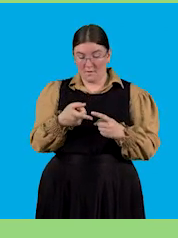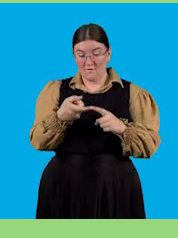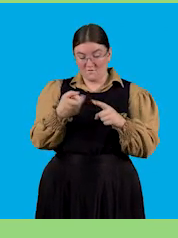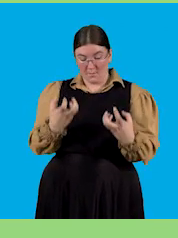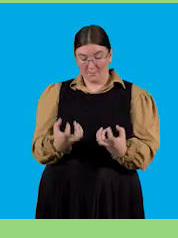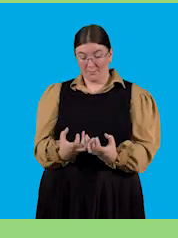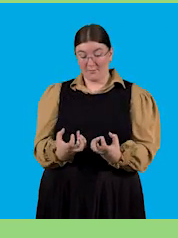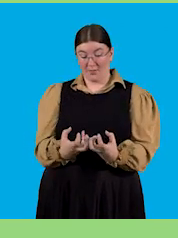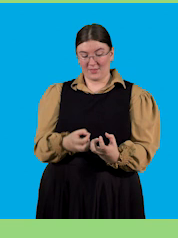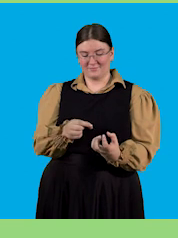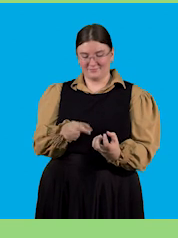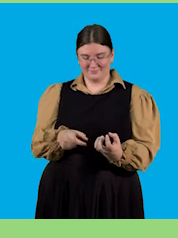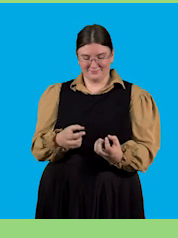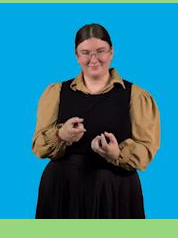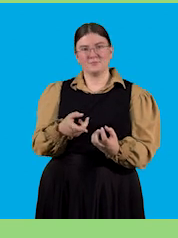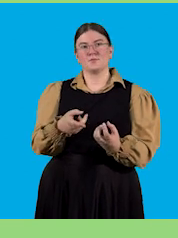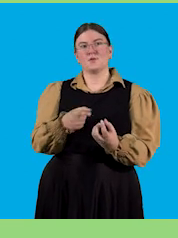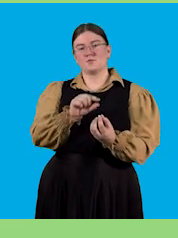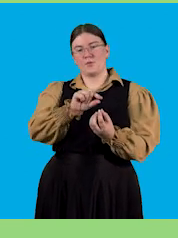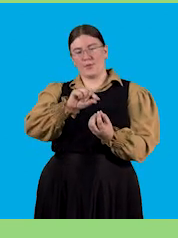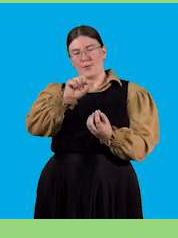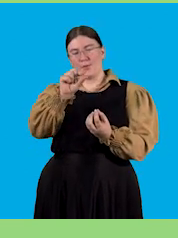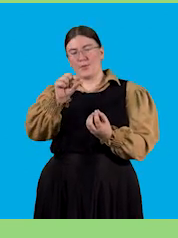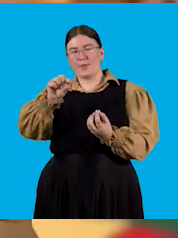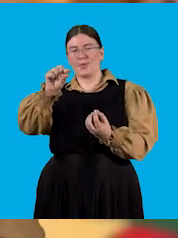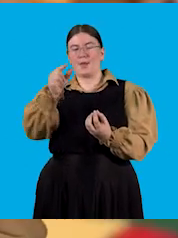to the penis.